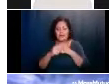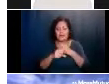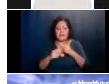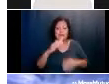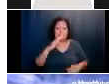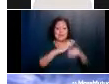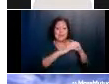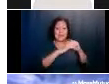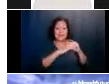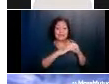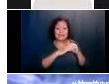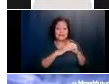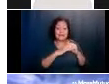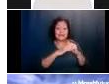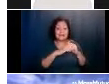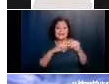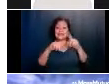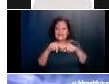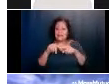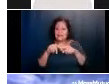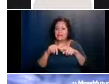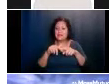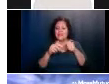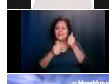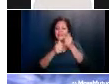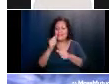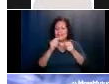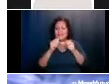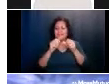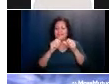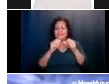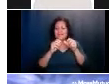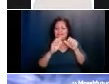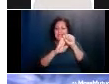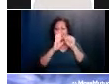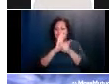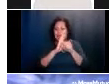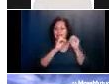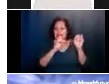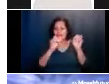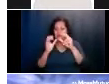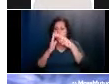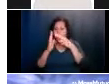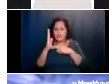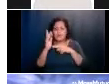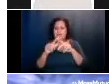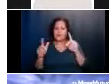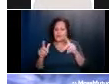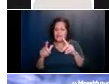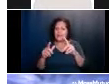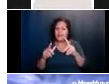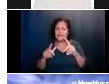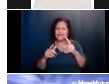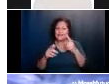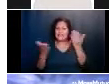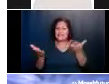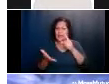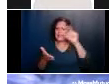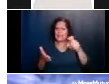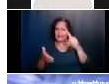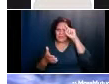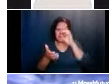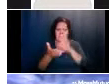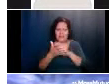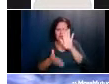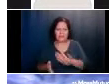amount is dependent upon the state, but it's usually fairly significant. In Texas, I believe the amount is somewhere